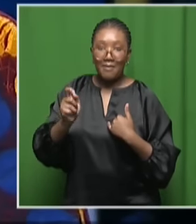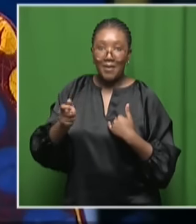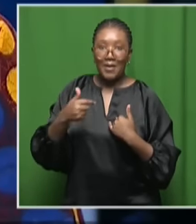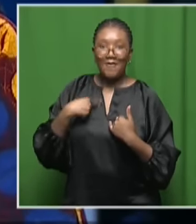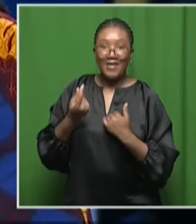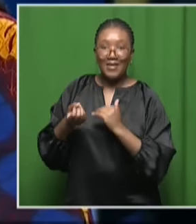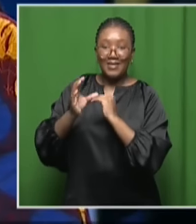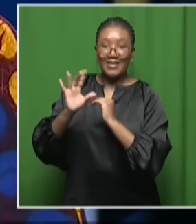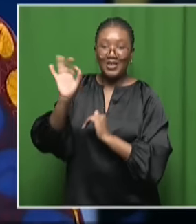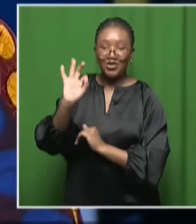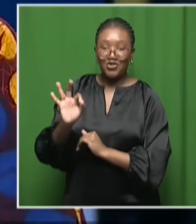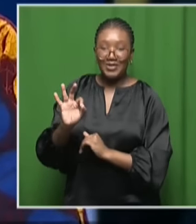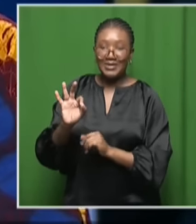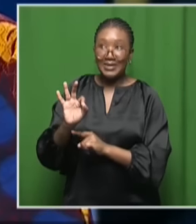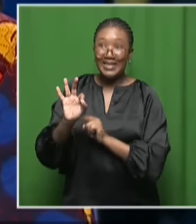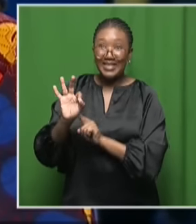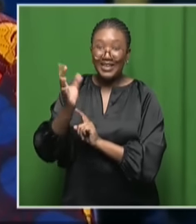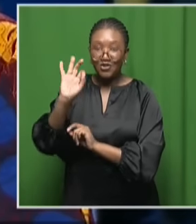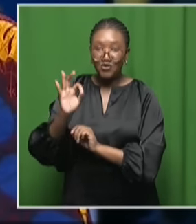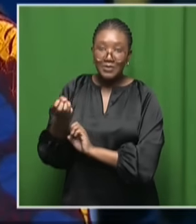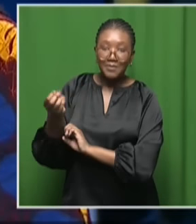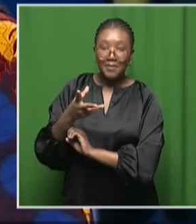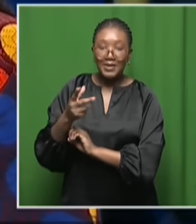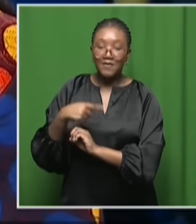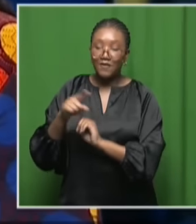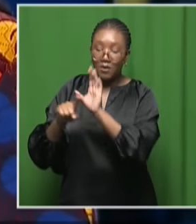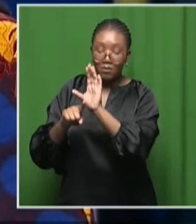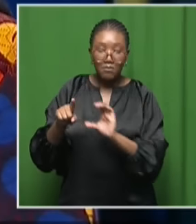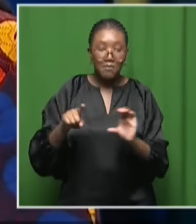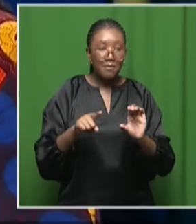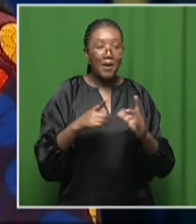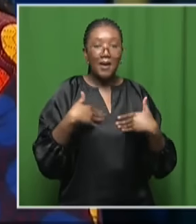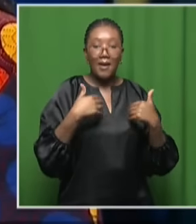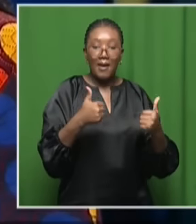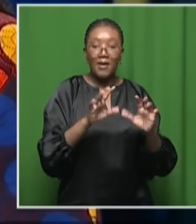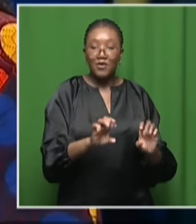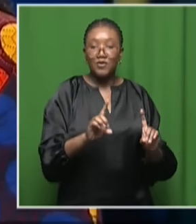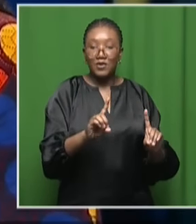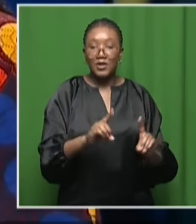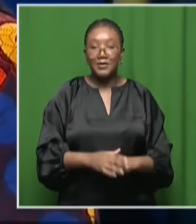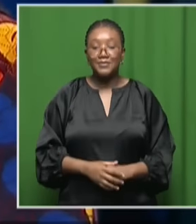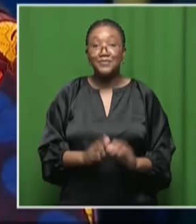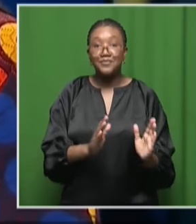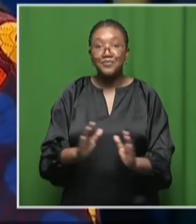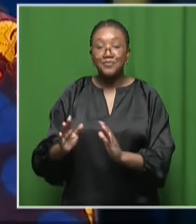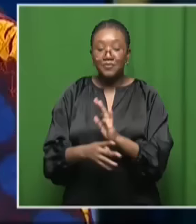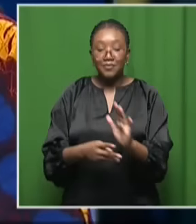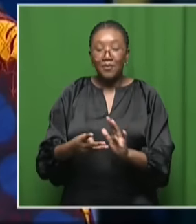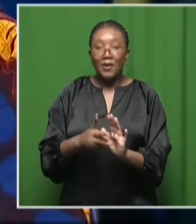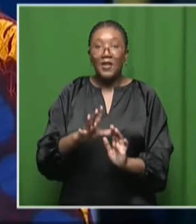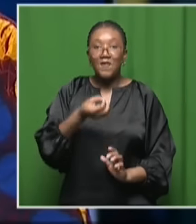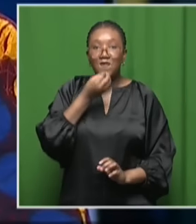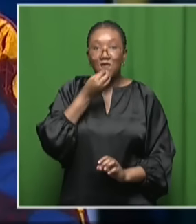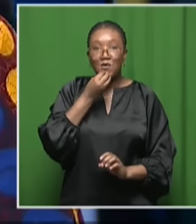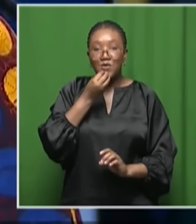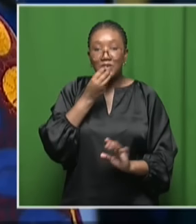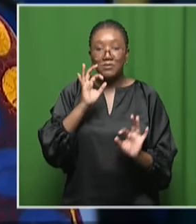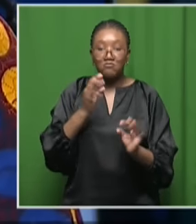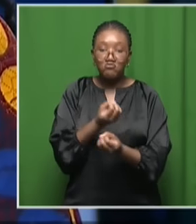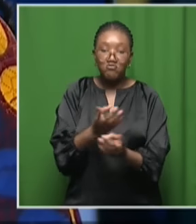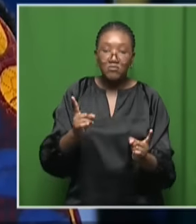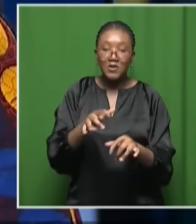and education. And then just lastly, on food security, South Africa established in this G20 a working group on food